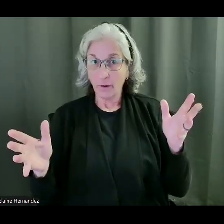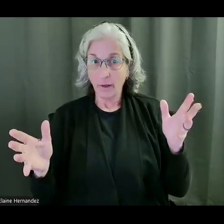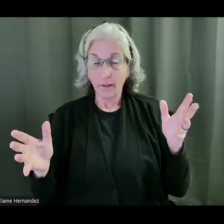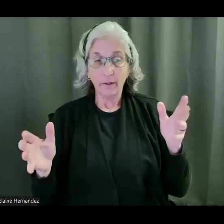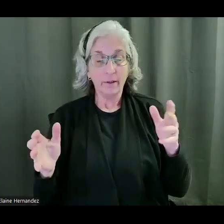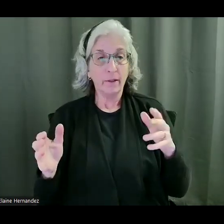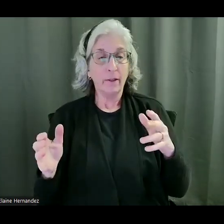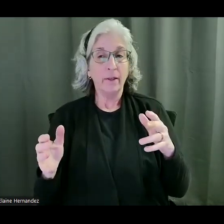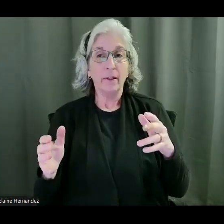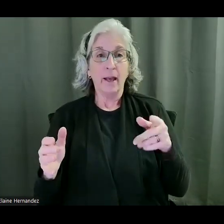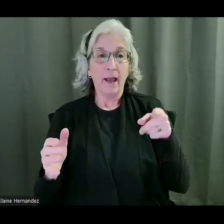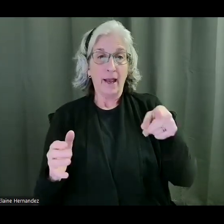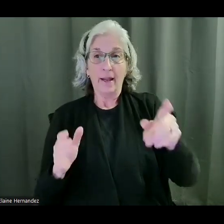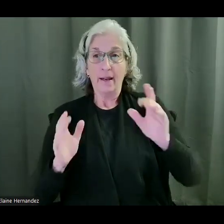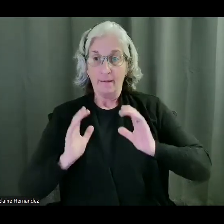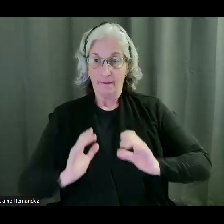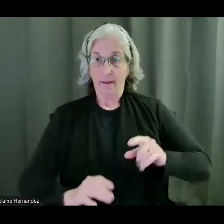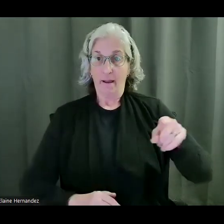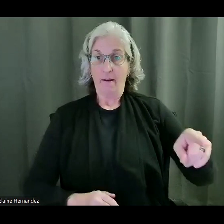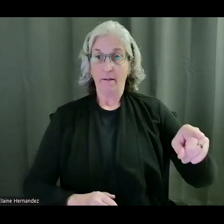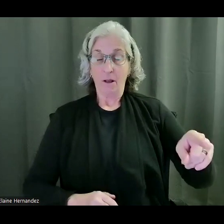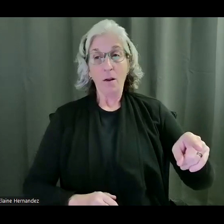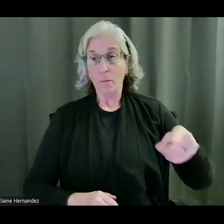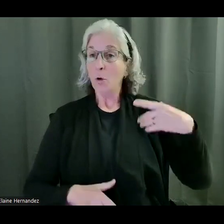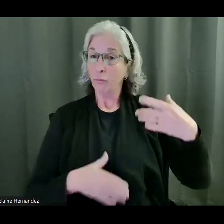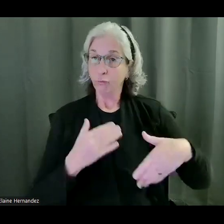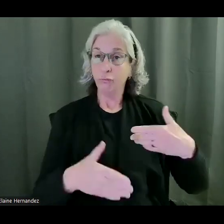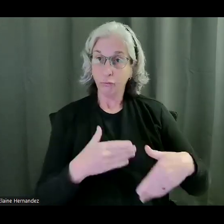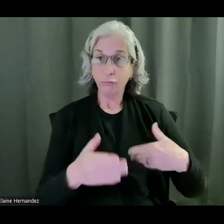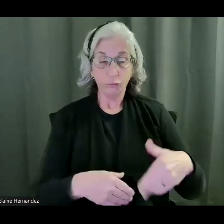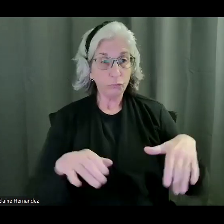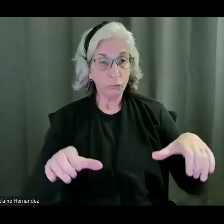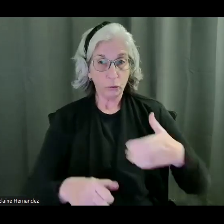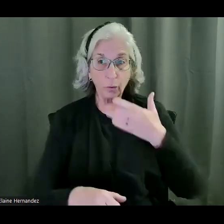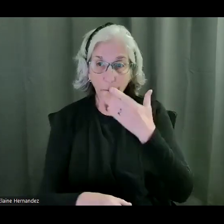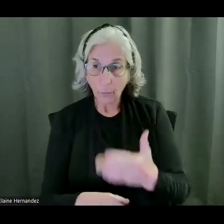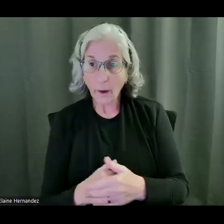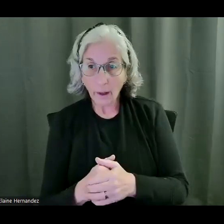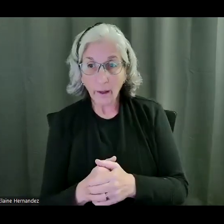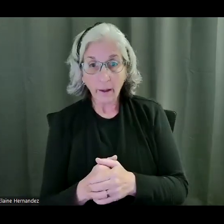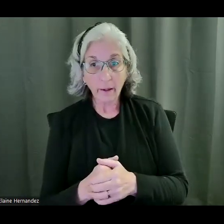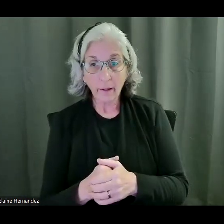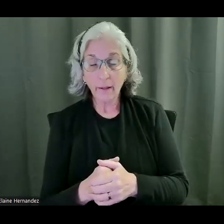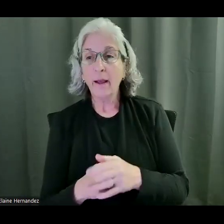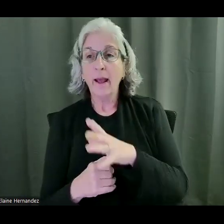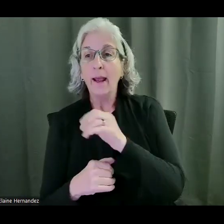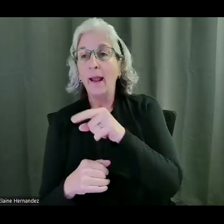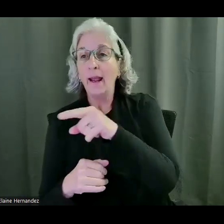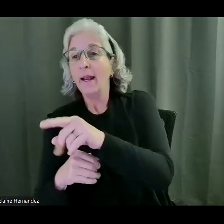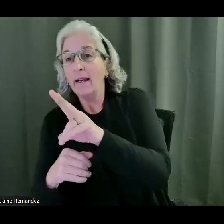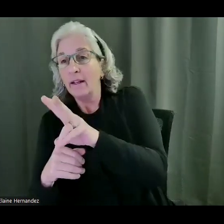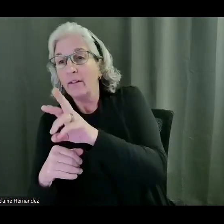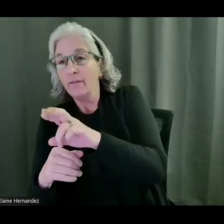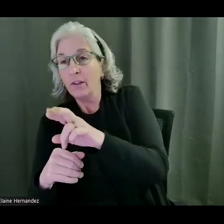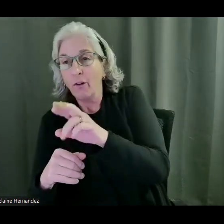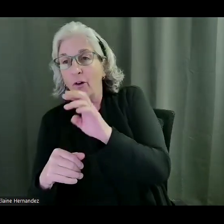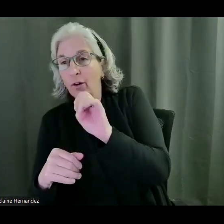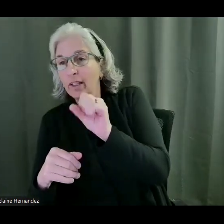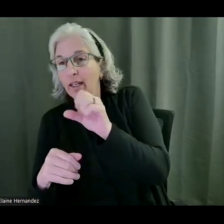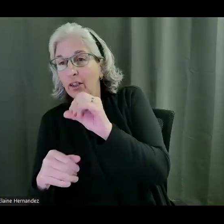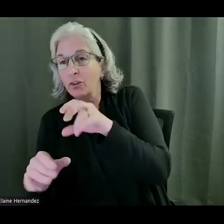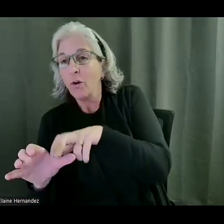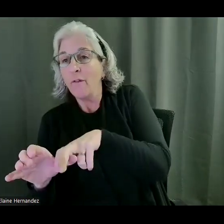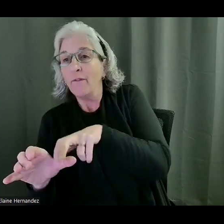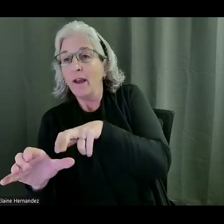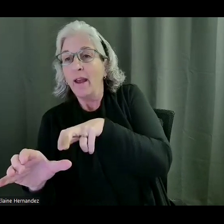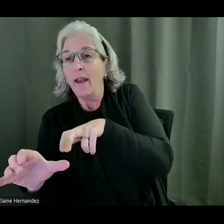and the participant has been doing well, and there has been fading, but let's just say that there are